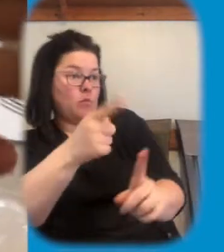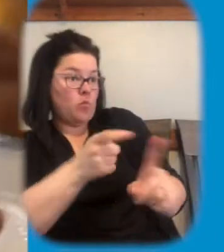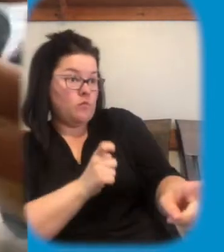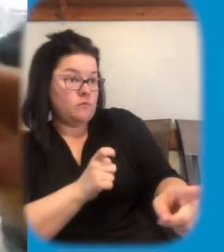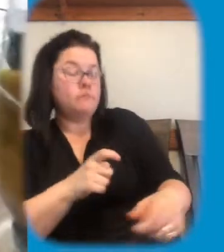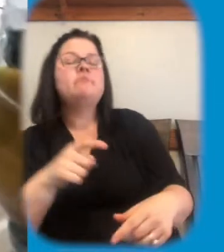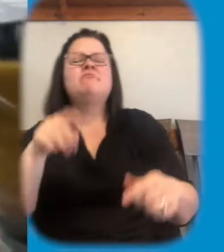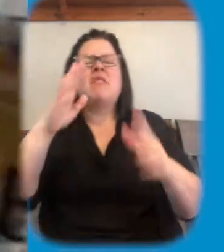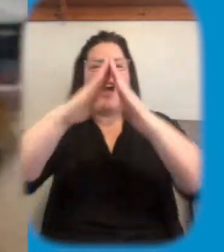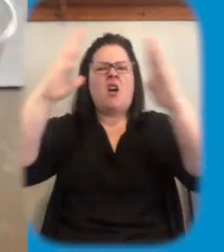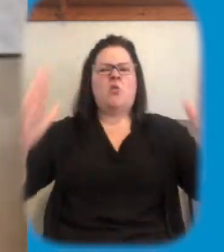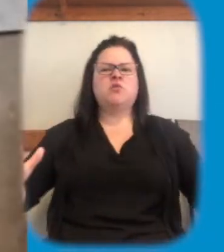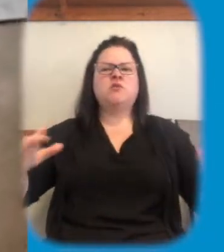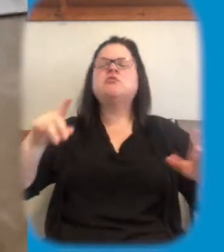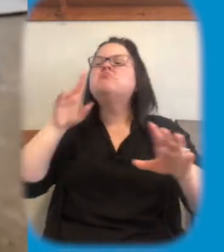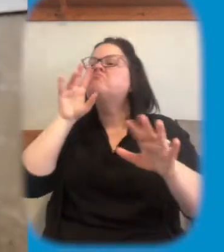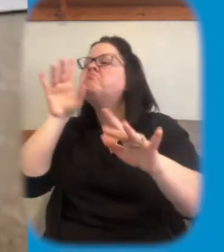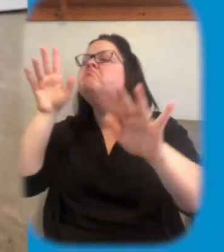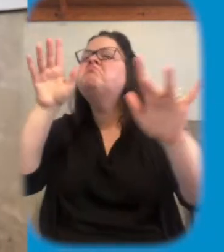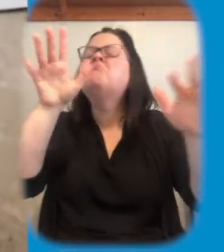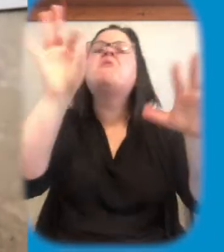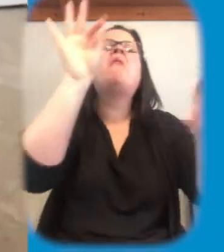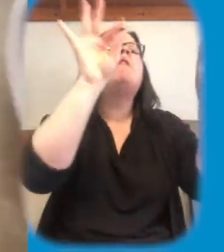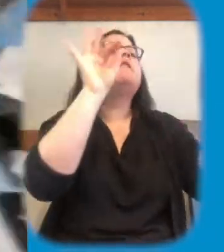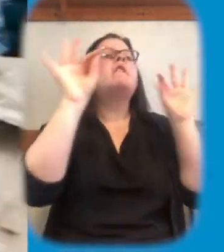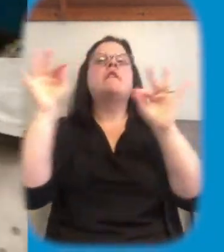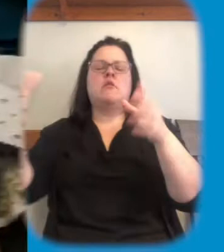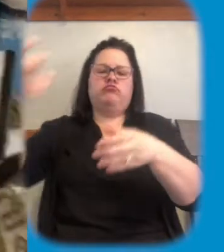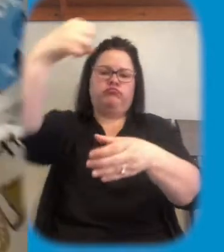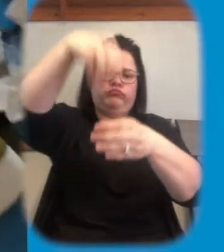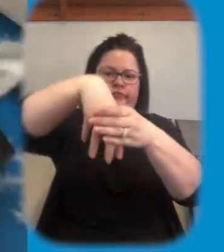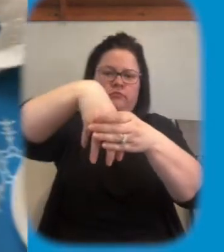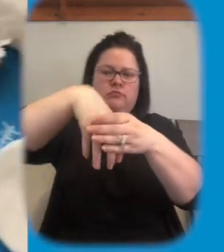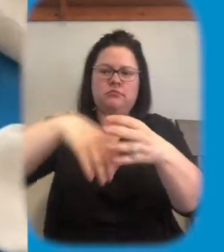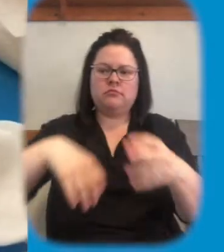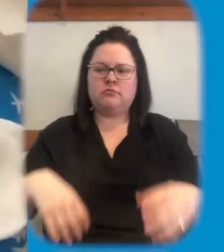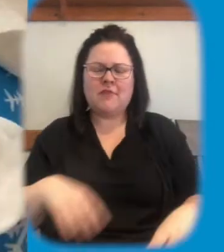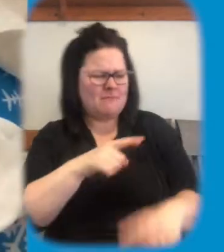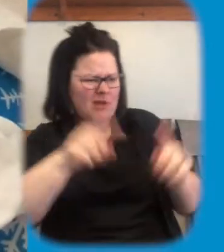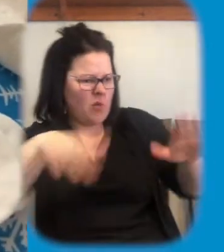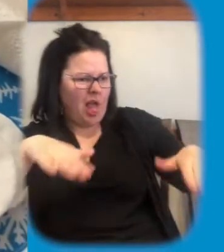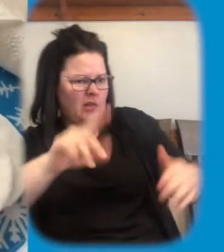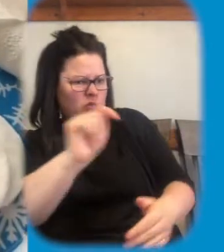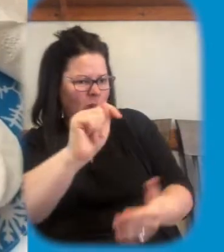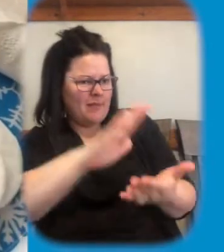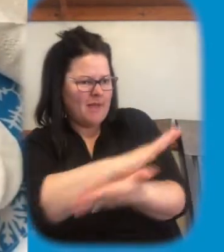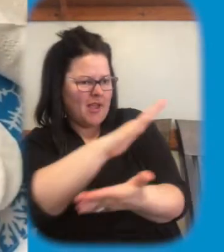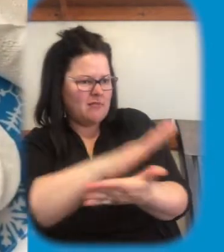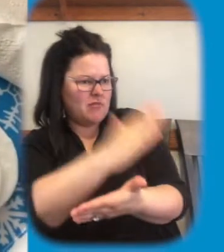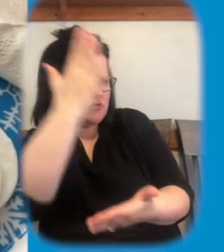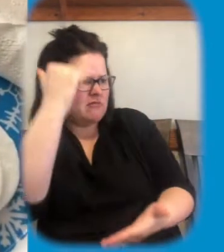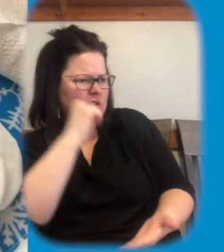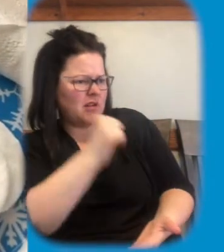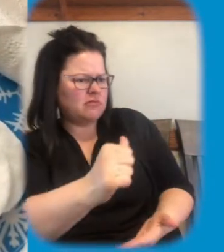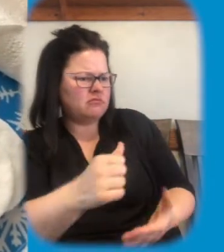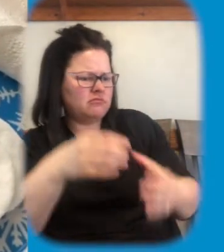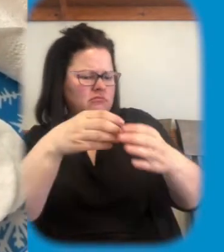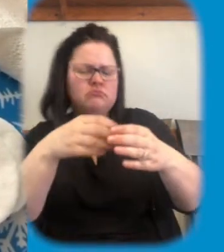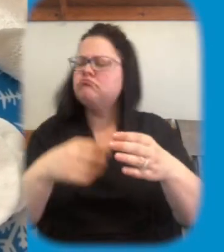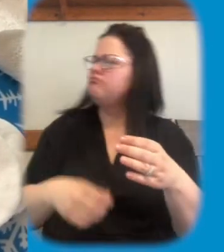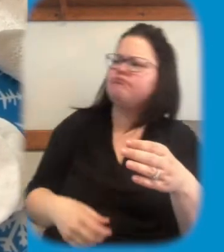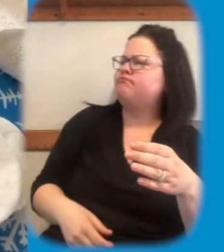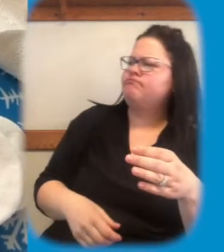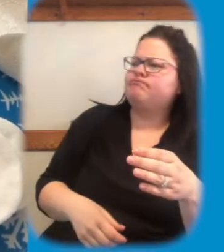around the house. Yeah. All right. So you didn't use all the materials. Did you put any toilet paper in there?